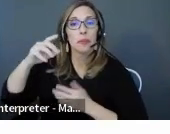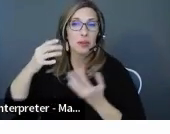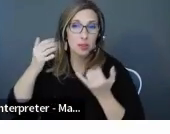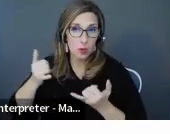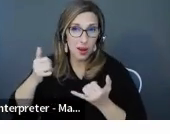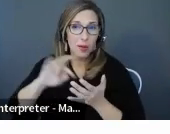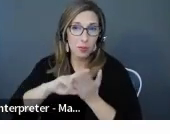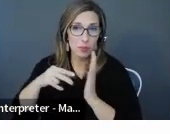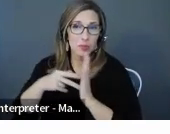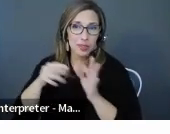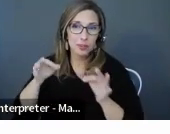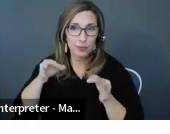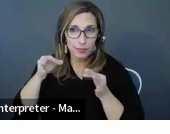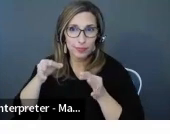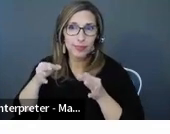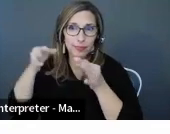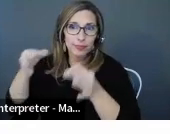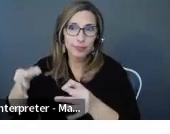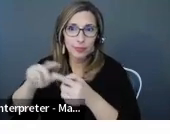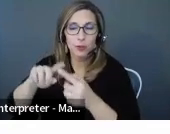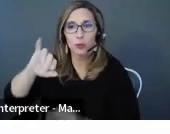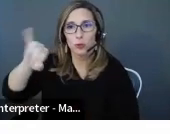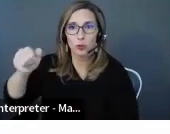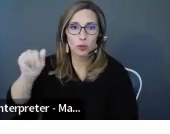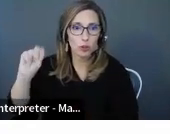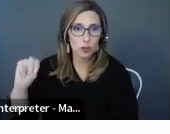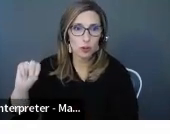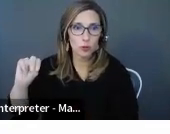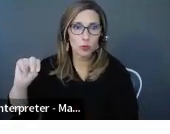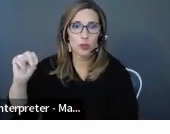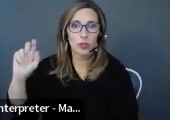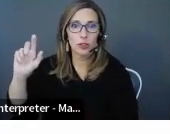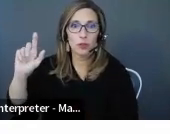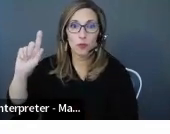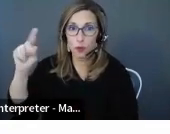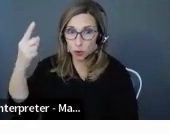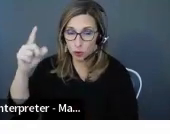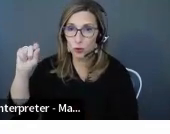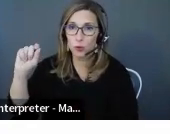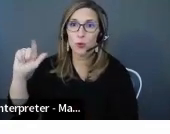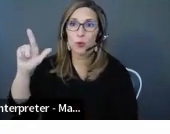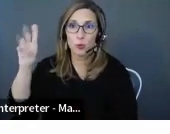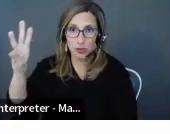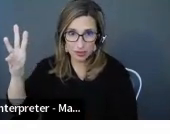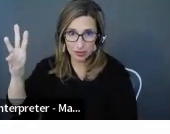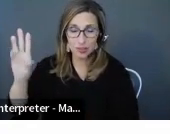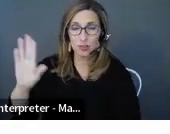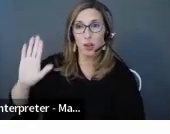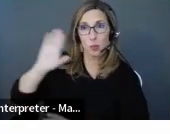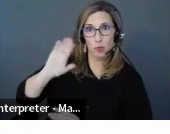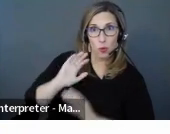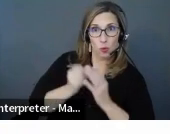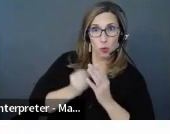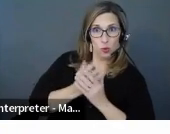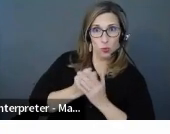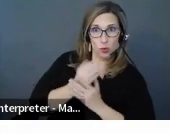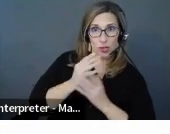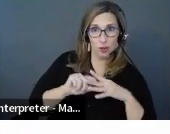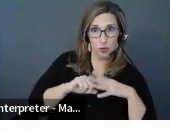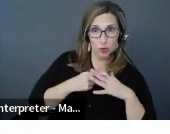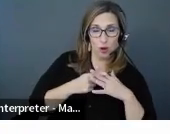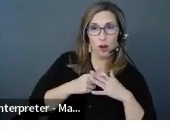be January 1st, 2026, and the updated implementation date will be shifted from spring 2026 to